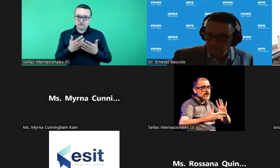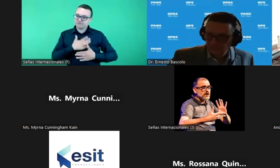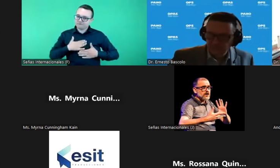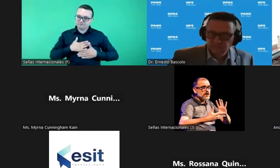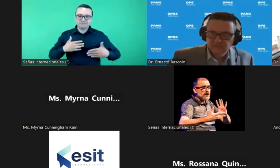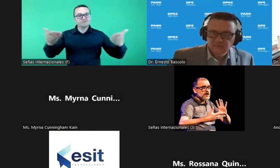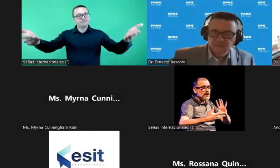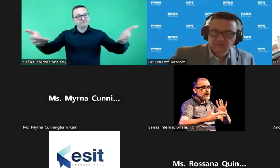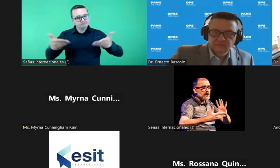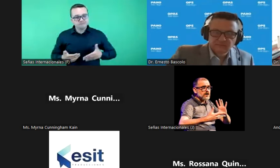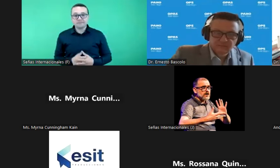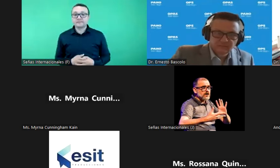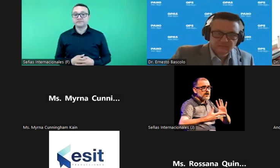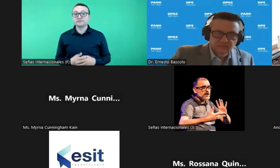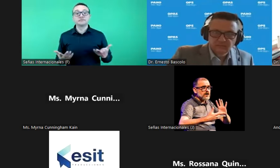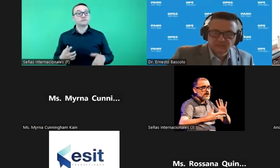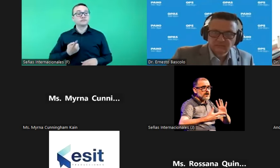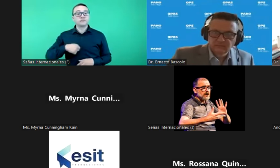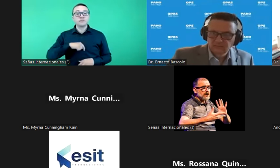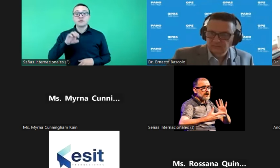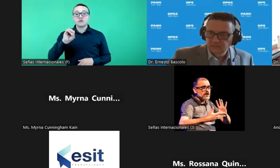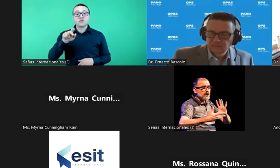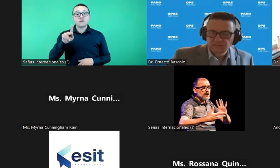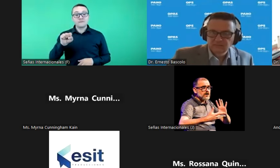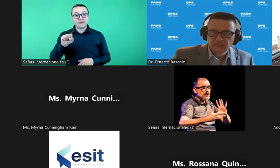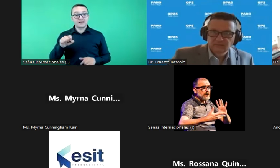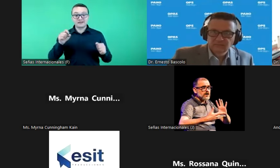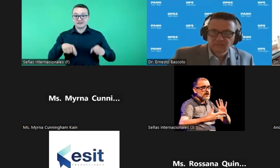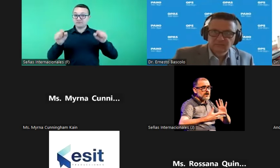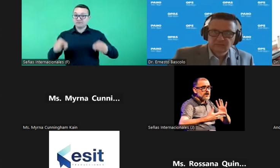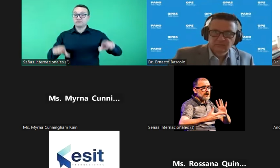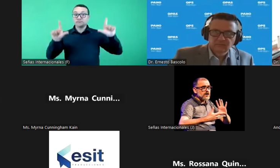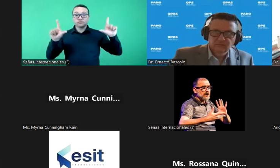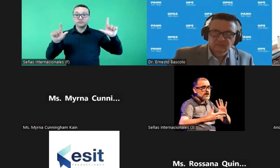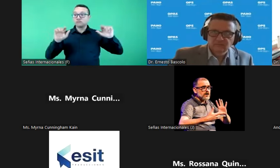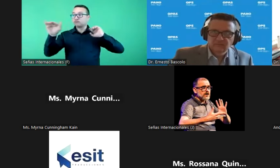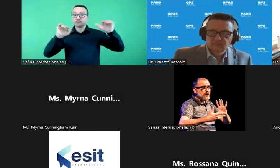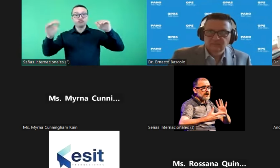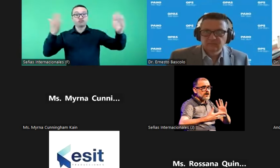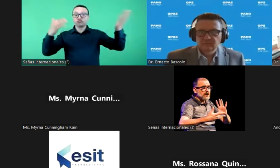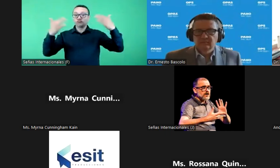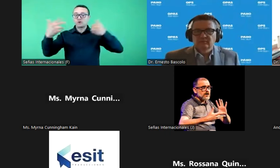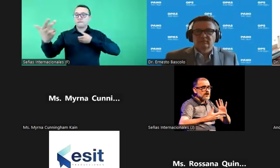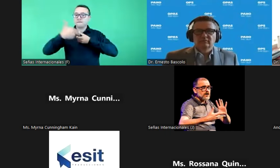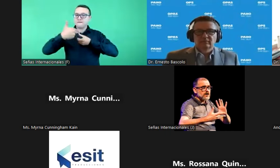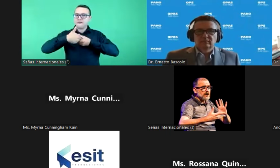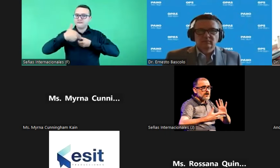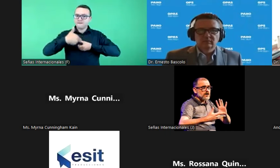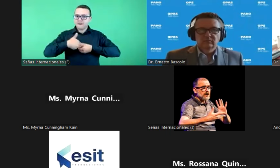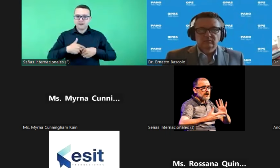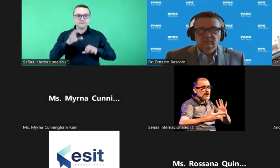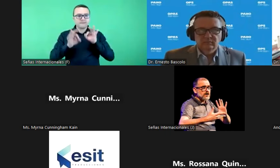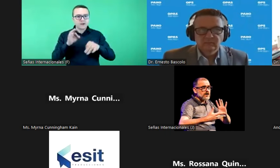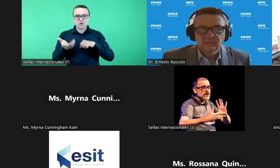We warmly welcome you. It is a pleasure to the Pan American Health Organization to have this valuable outreach